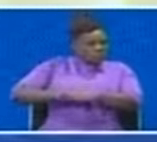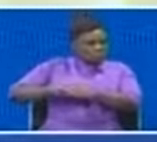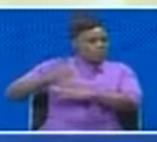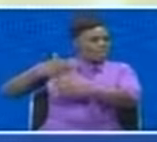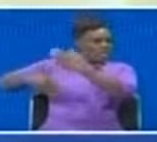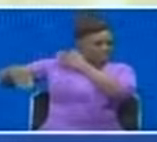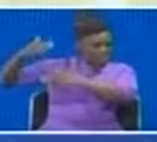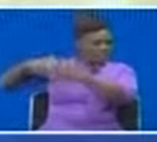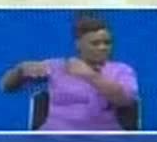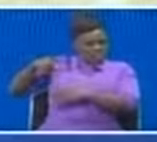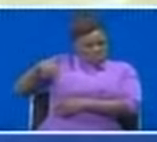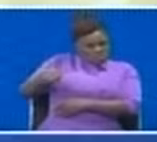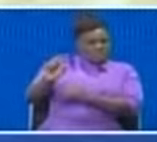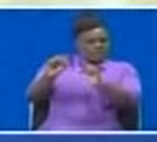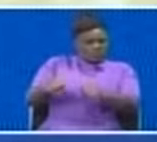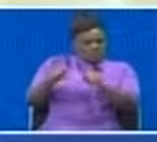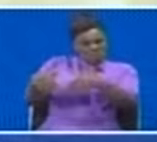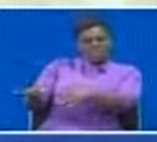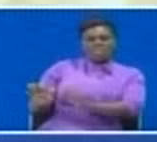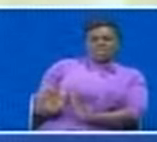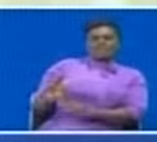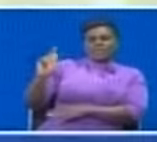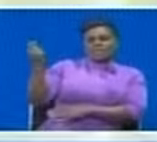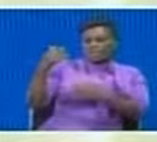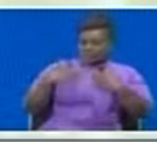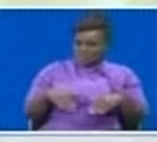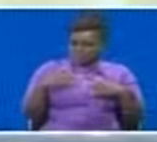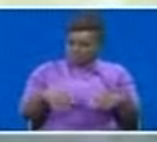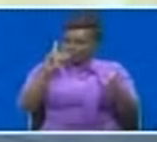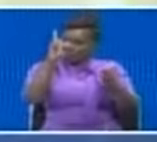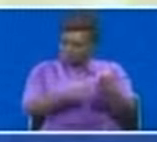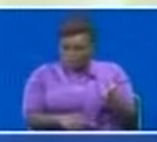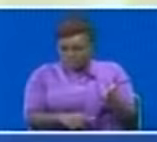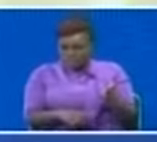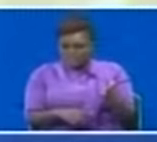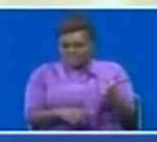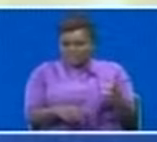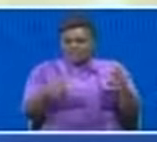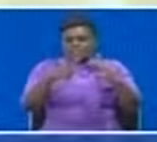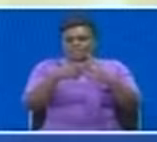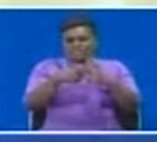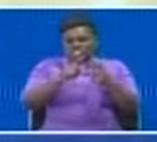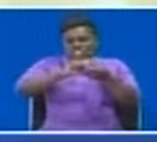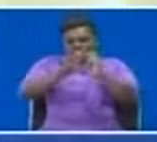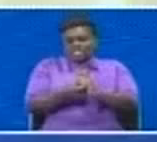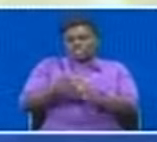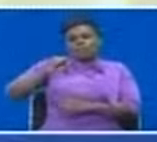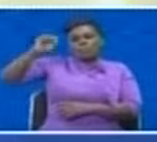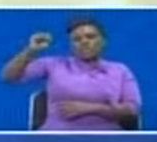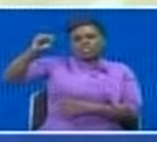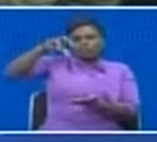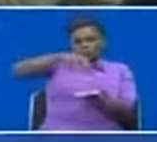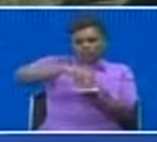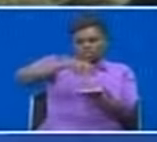that you will leave for Kenya is to reset the political foundation of